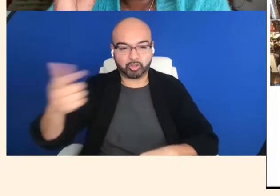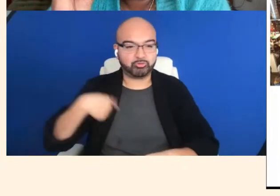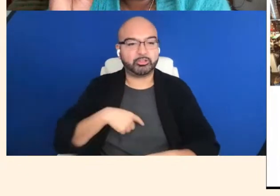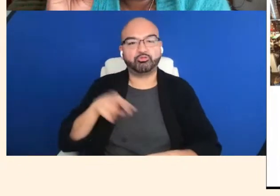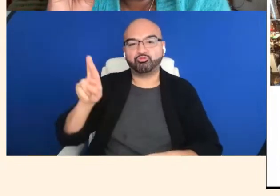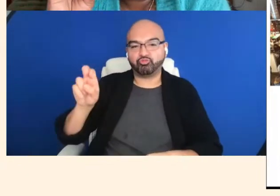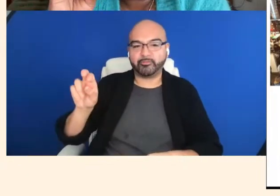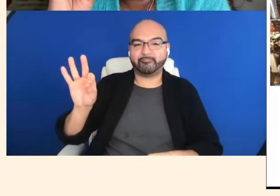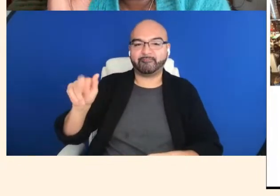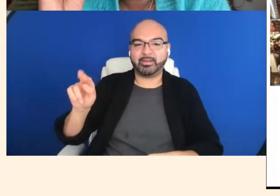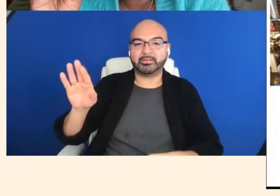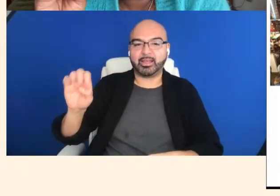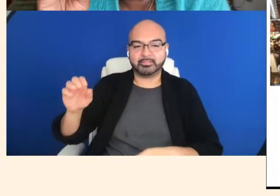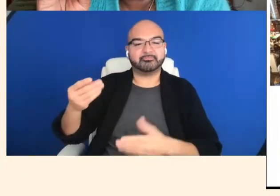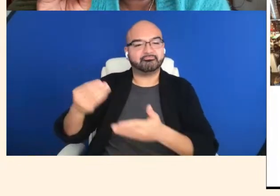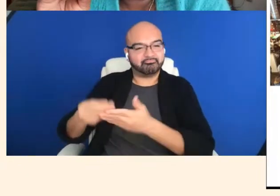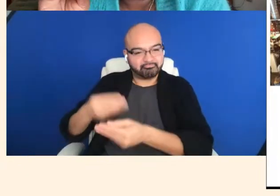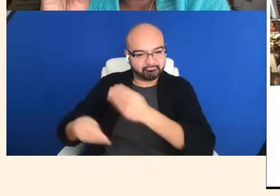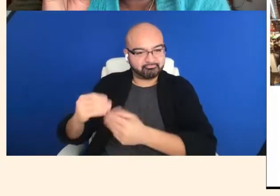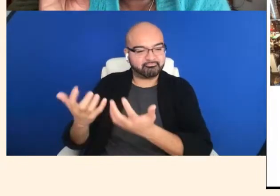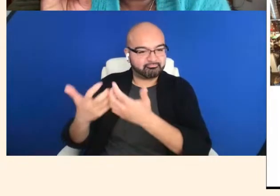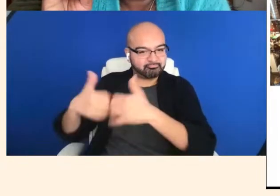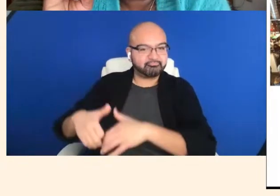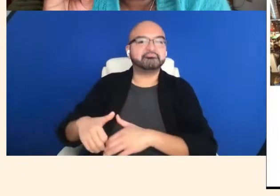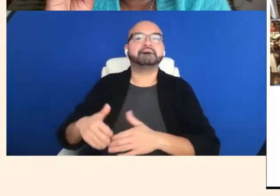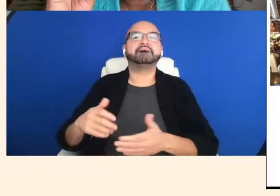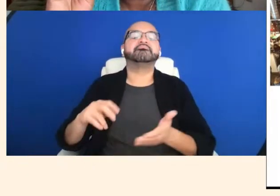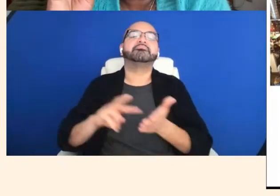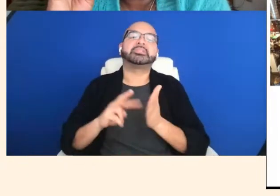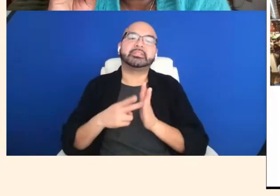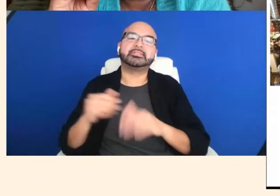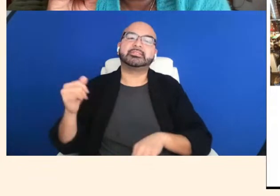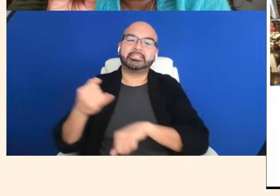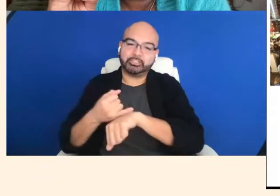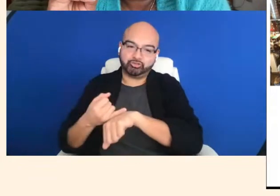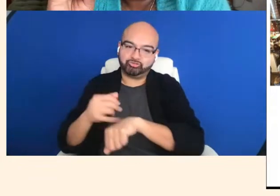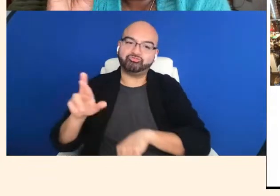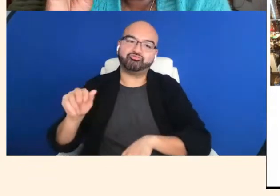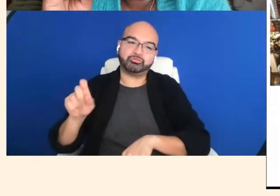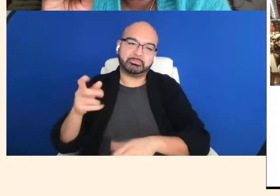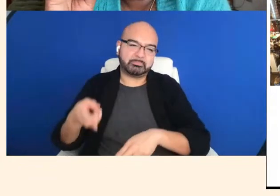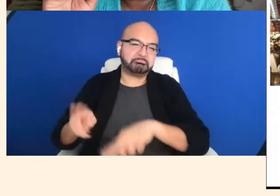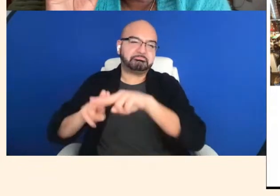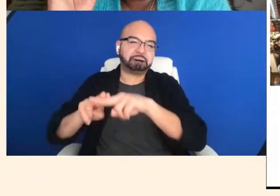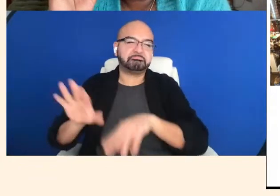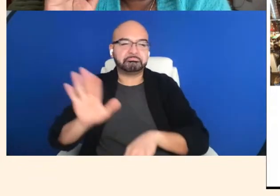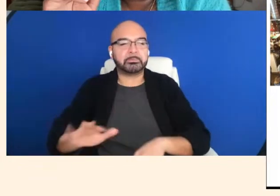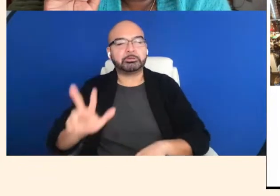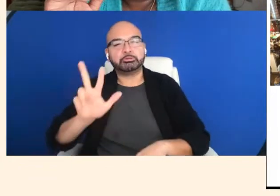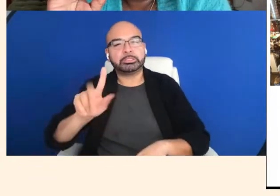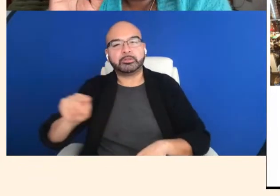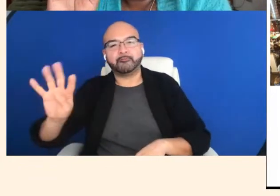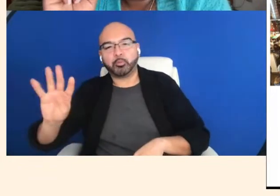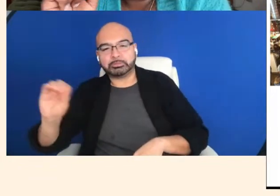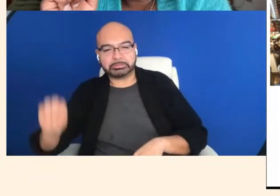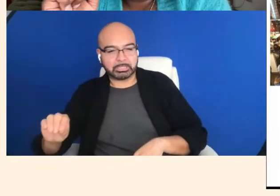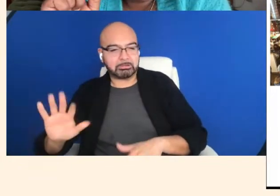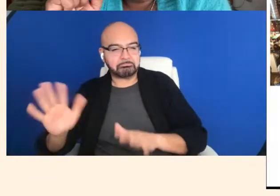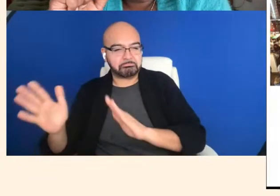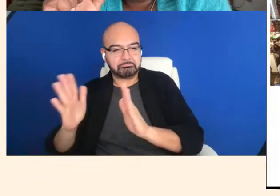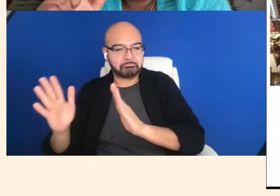that there have to be some more spaciousness around the interest rate at maybe 3%, 4% at worst.